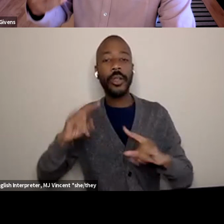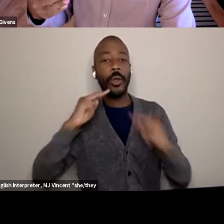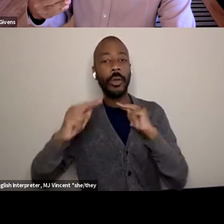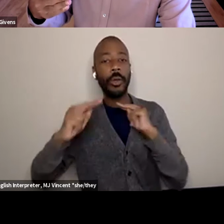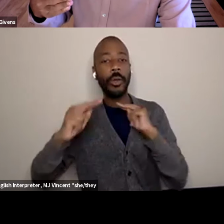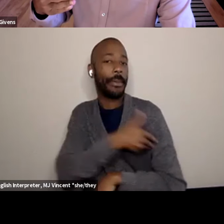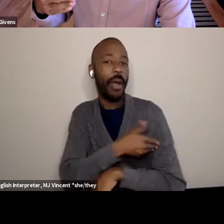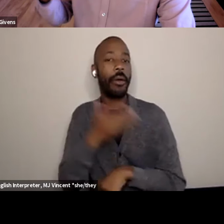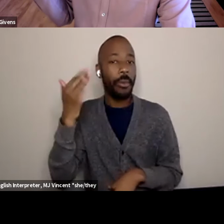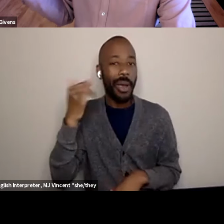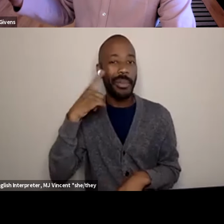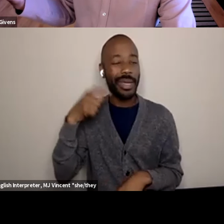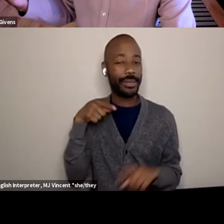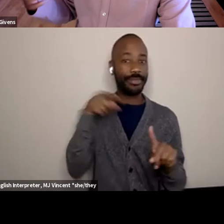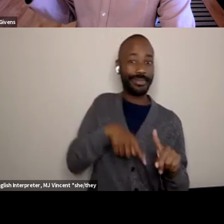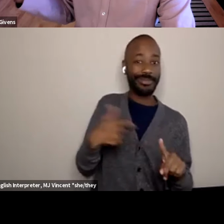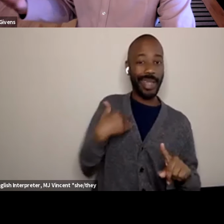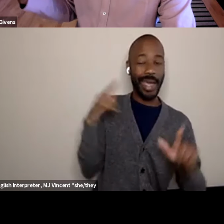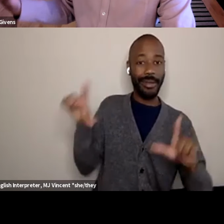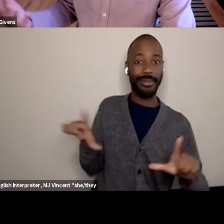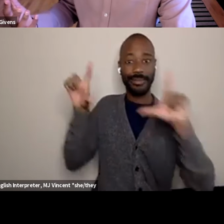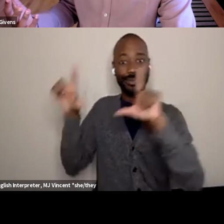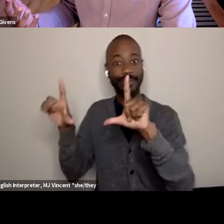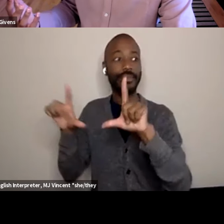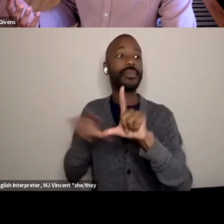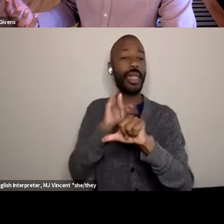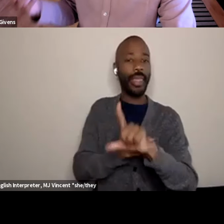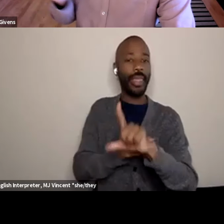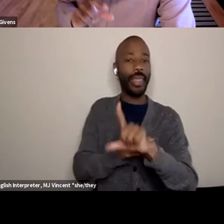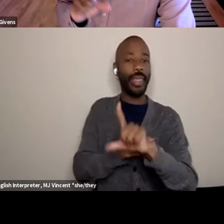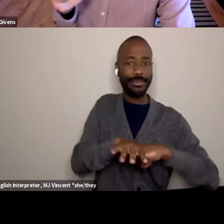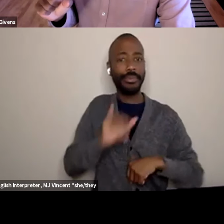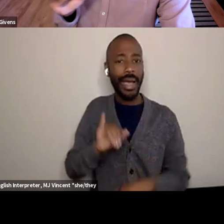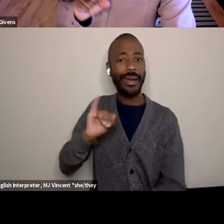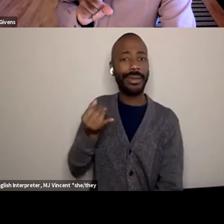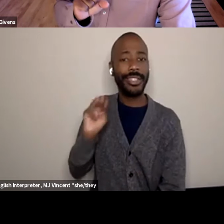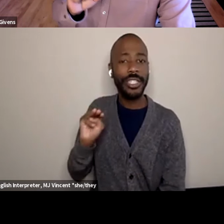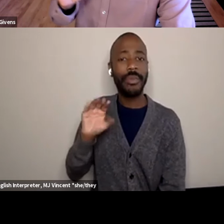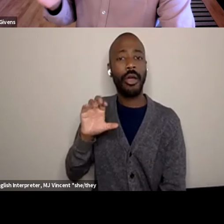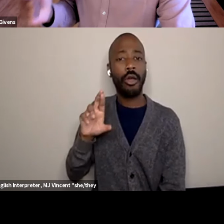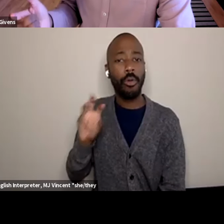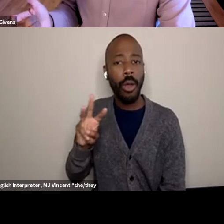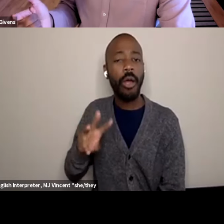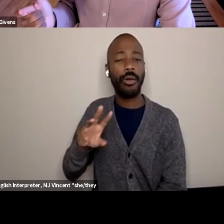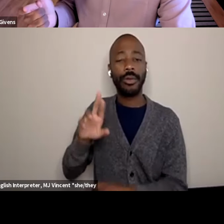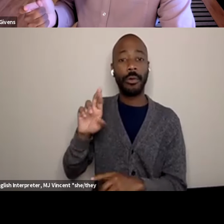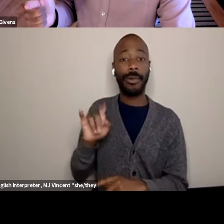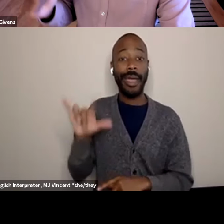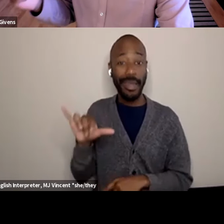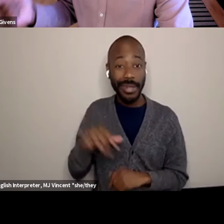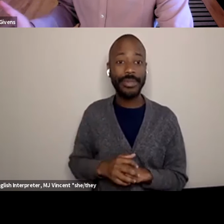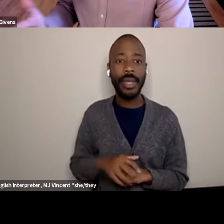this lens that was shaped by this Jim Crow reality, right? He understood what it meant for Black people to navigate power,